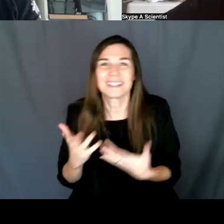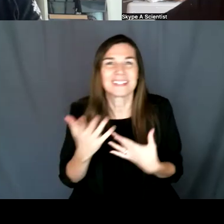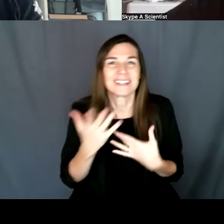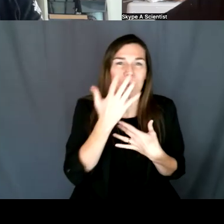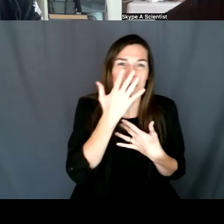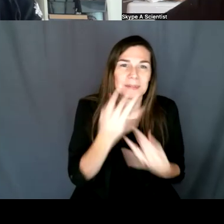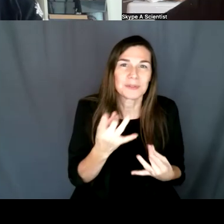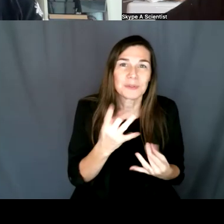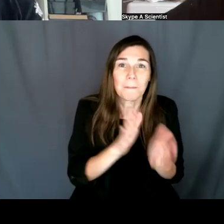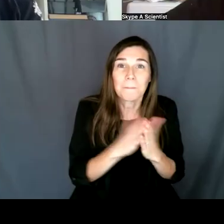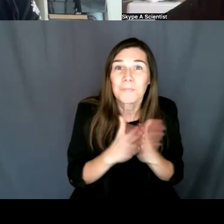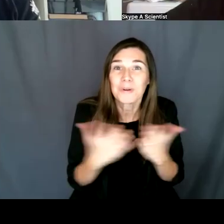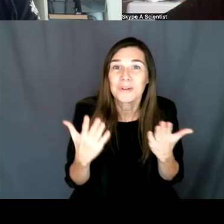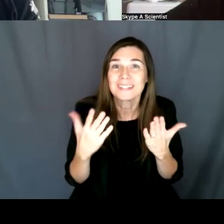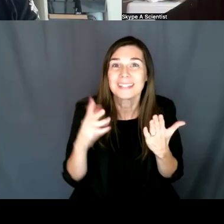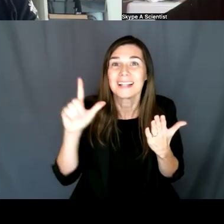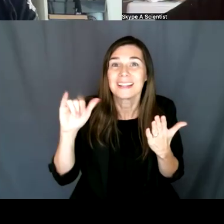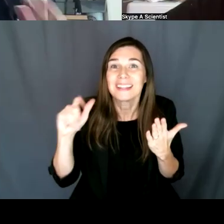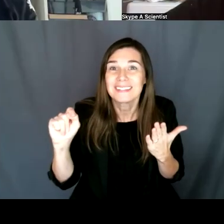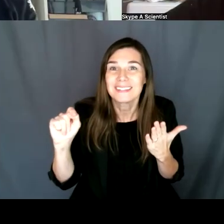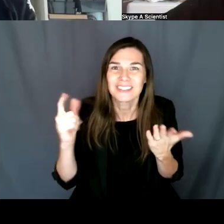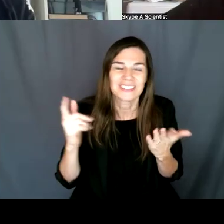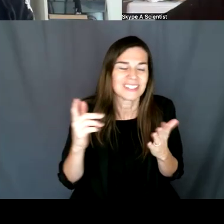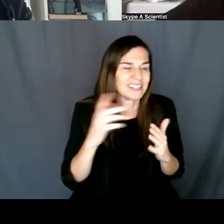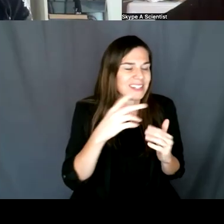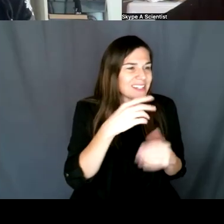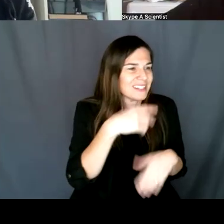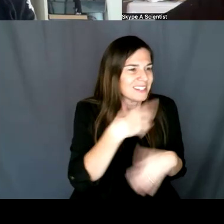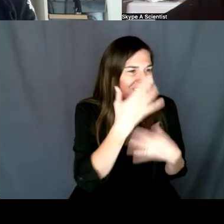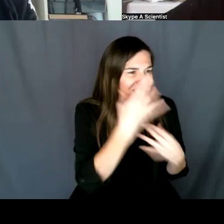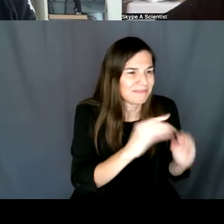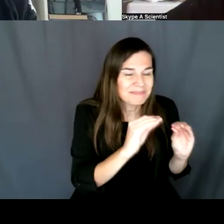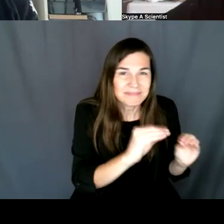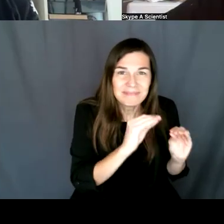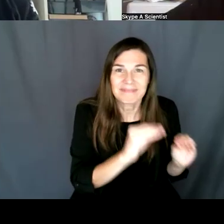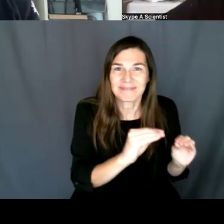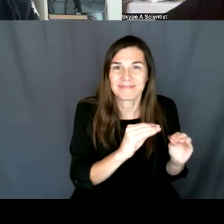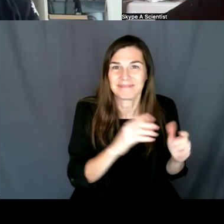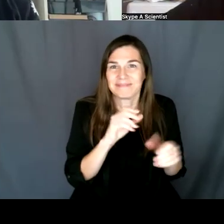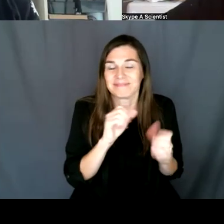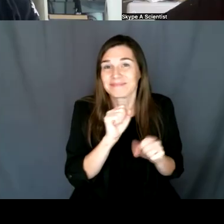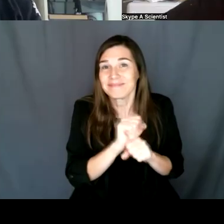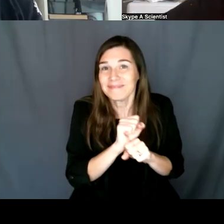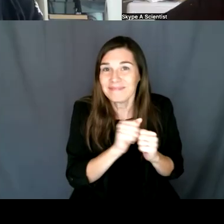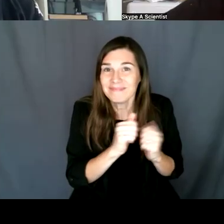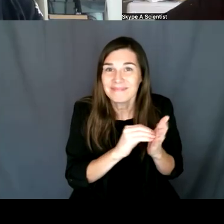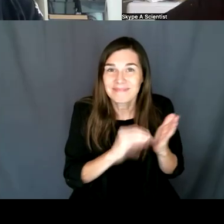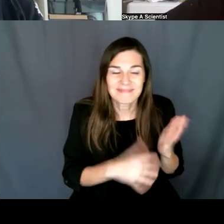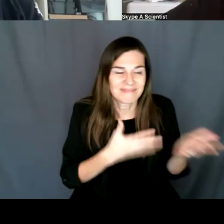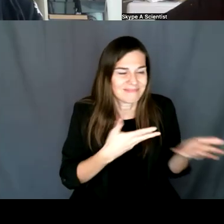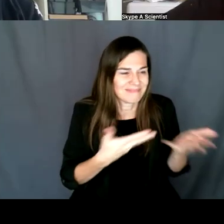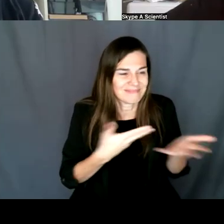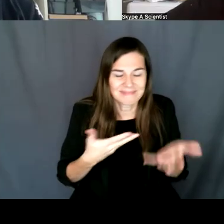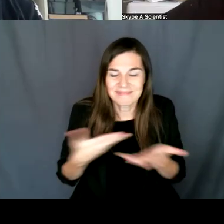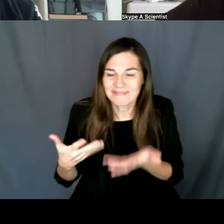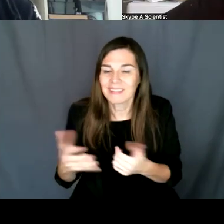in books and literature. I was really interested in teaching and working with students directly.